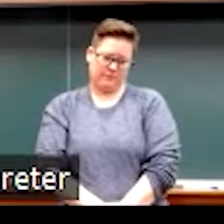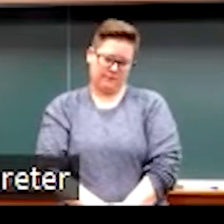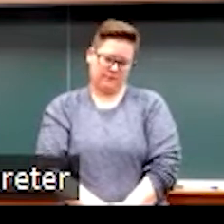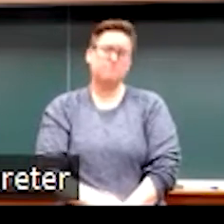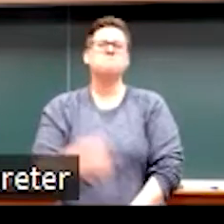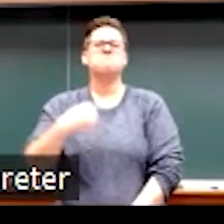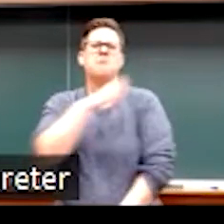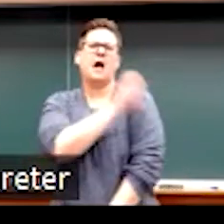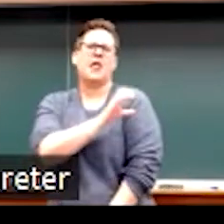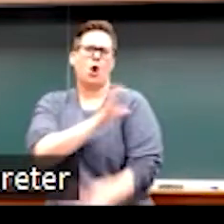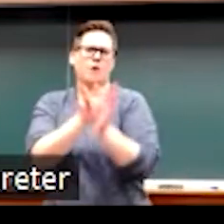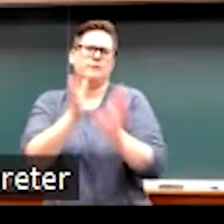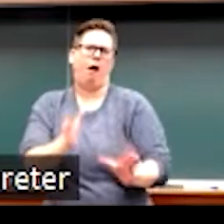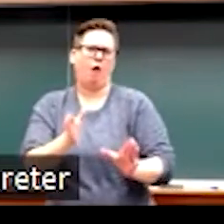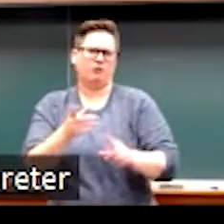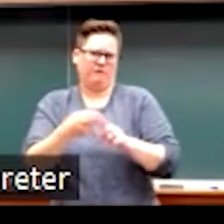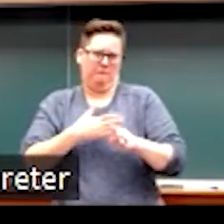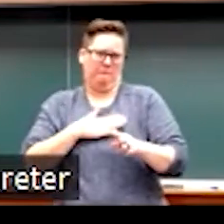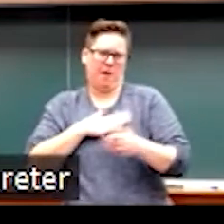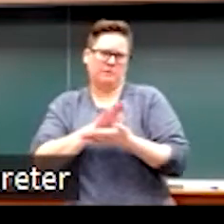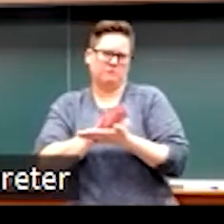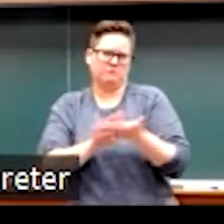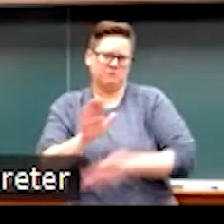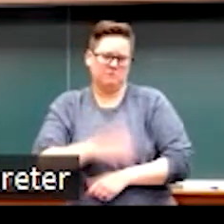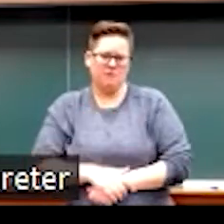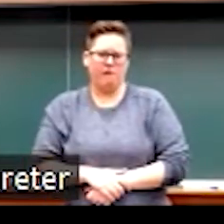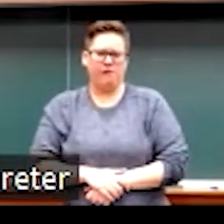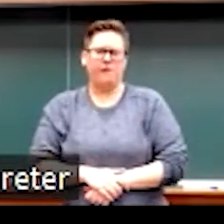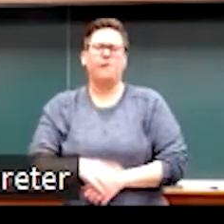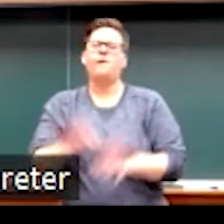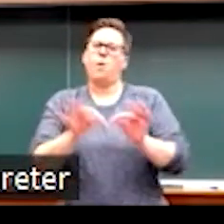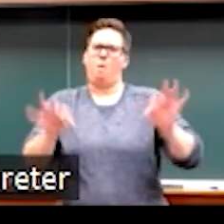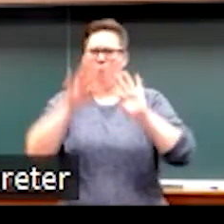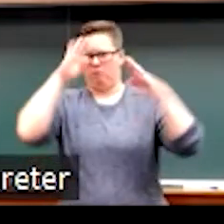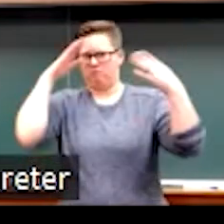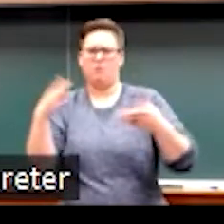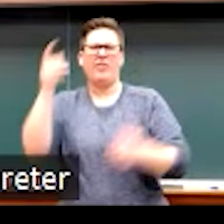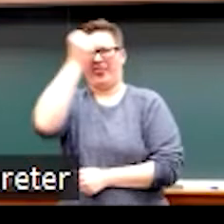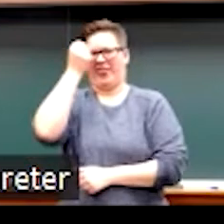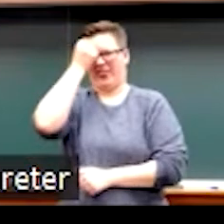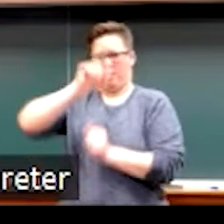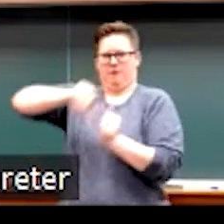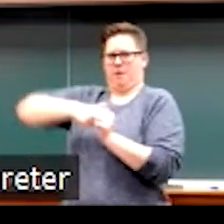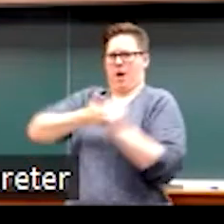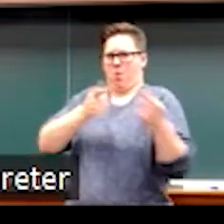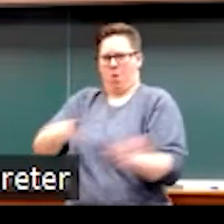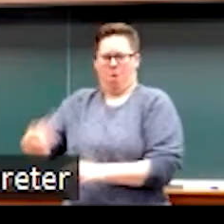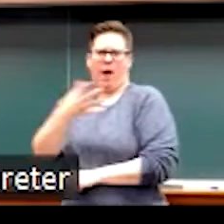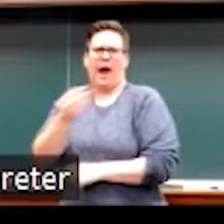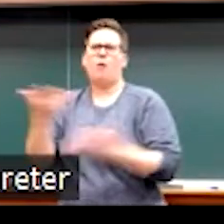I'm a clinical psychologist by training, and I think it's really important to focus on some of the theoretical mechanisms and